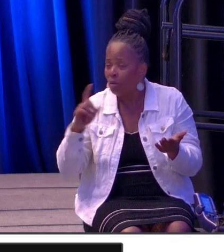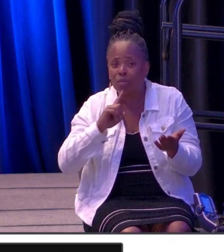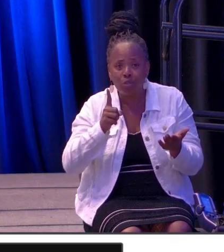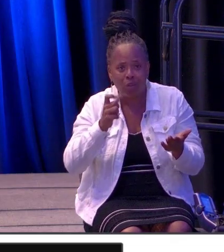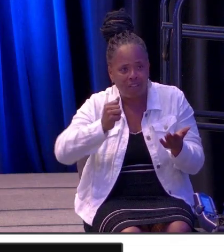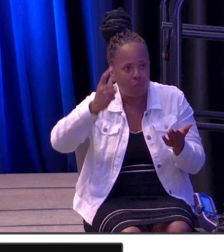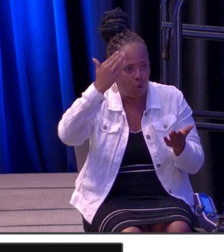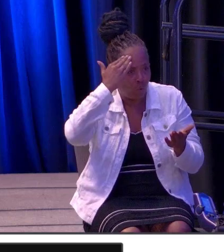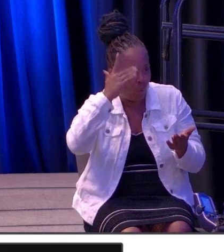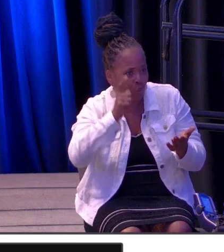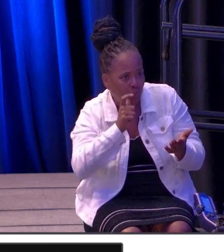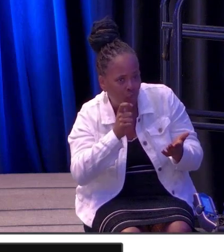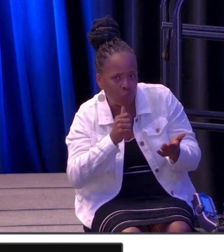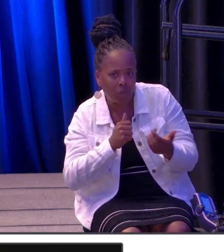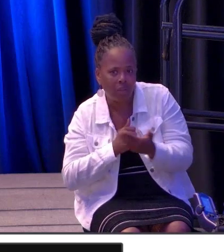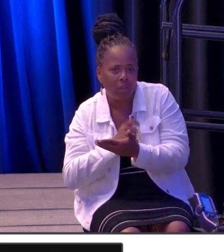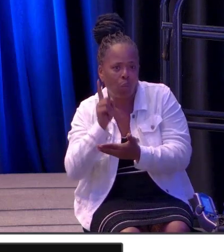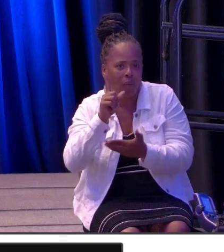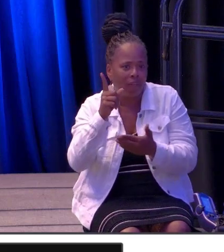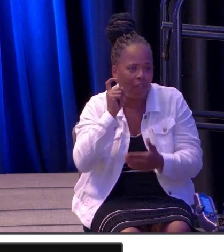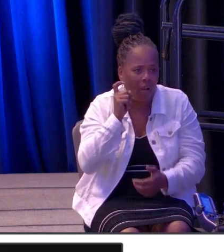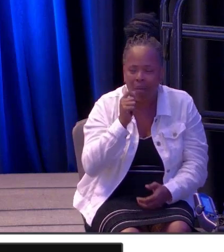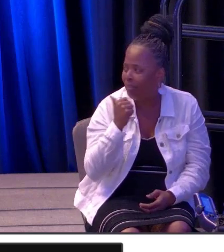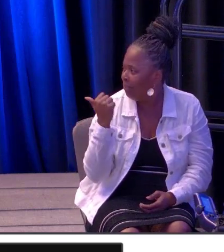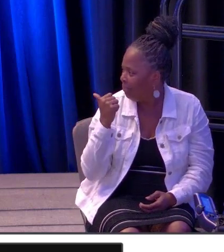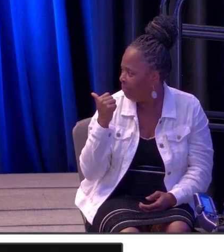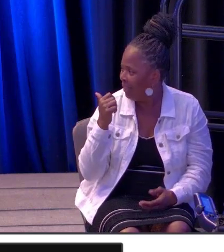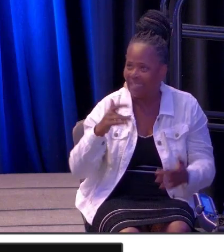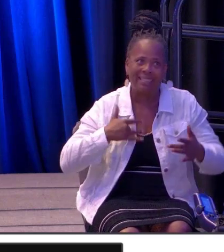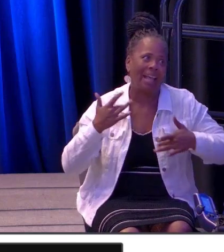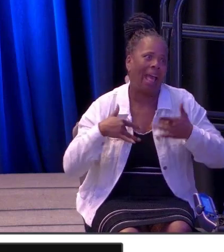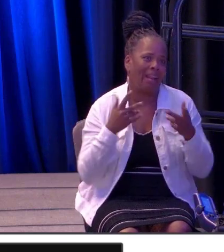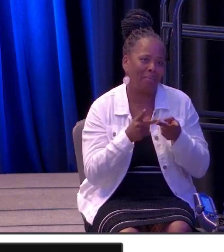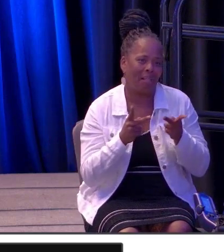she is, where she's from, because she is from the exciting place.